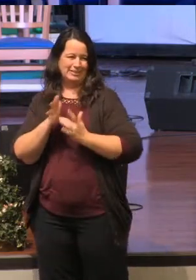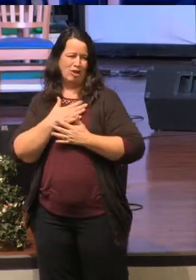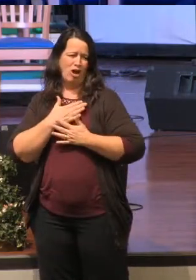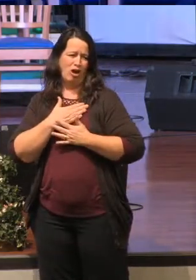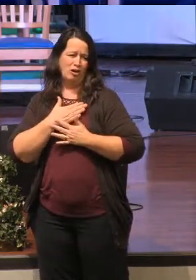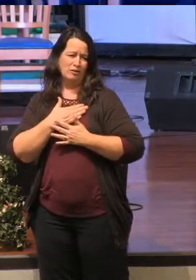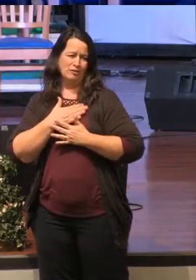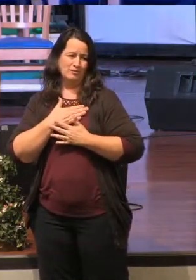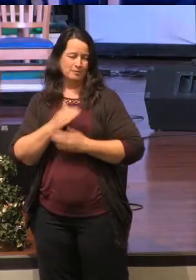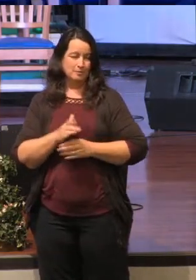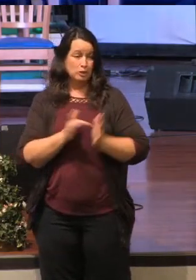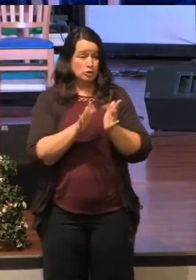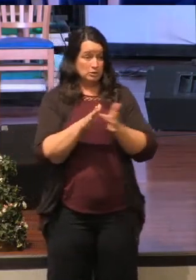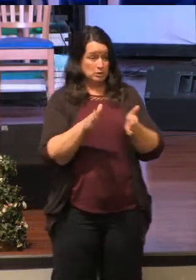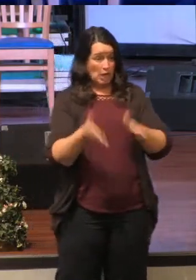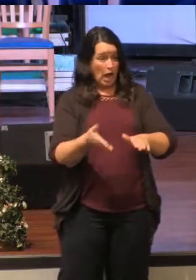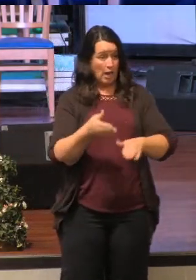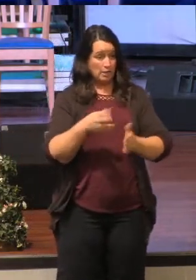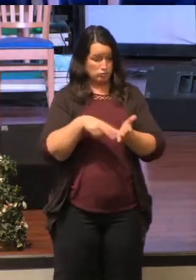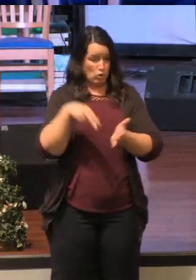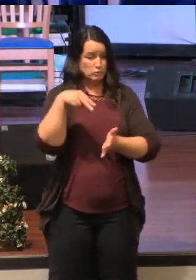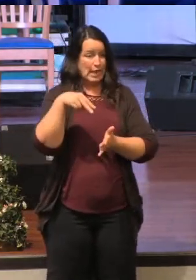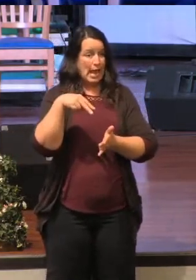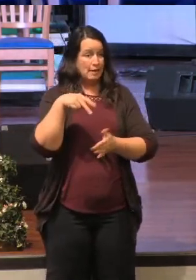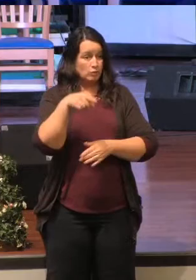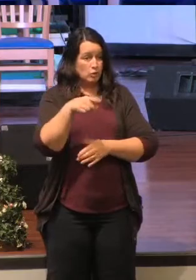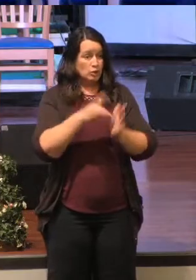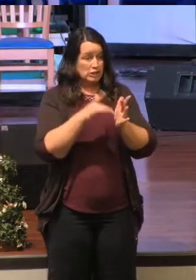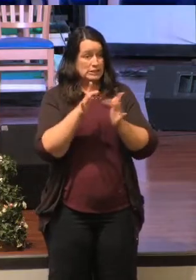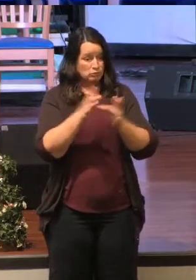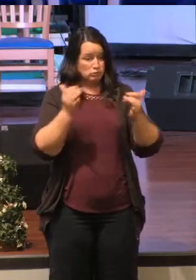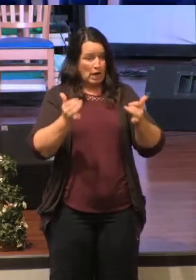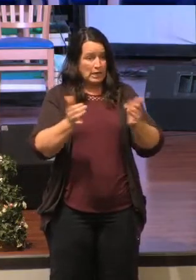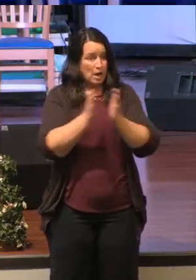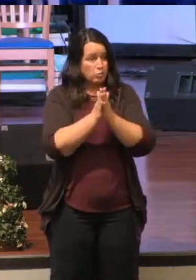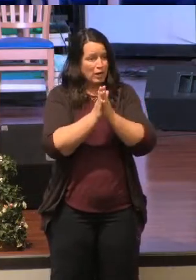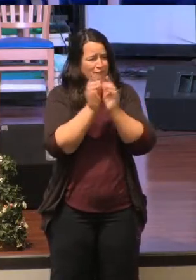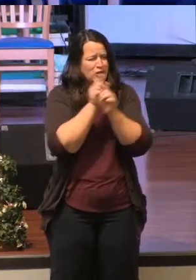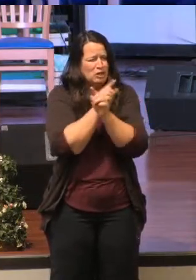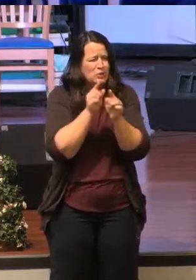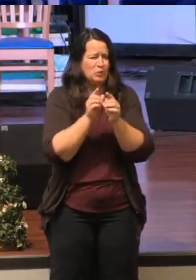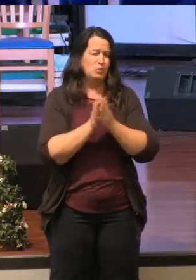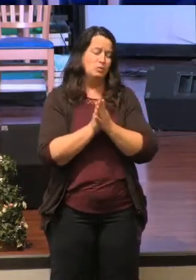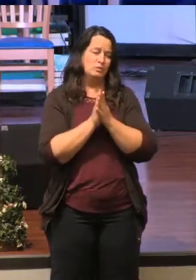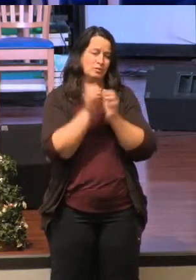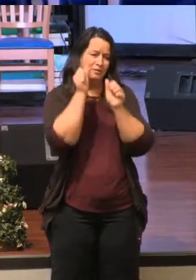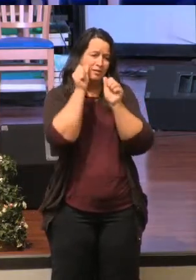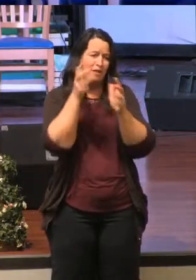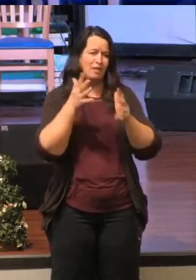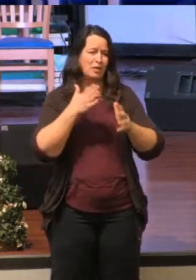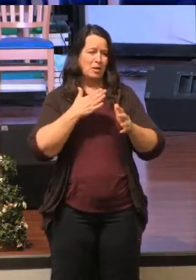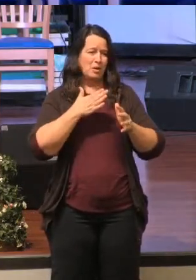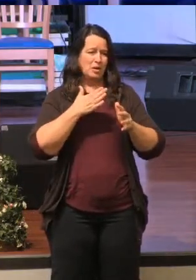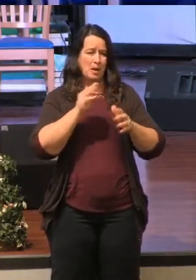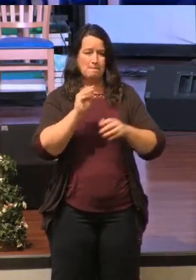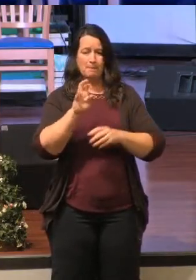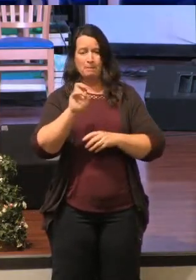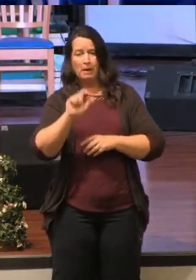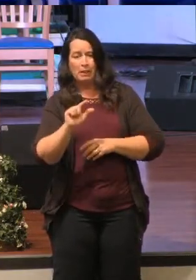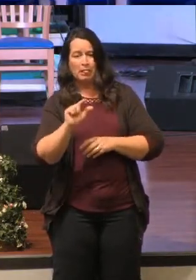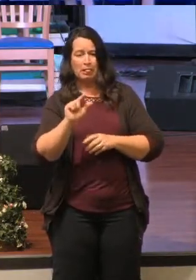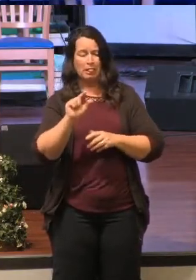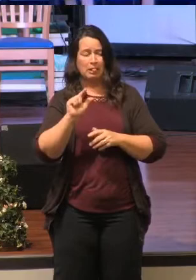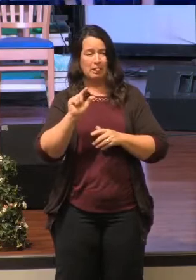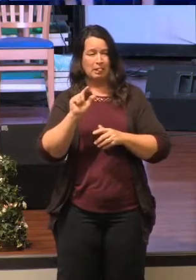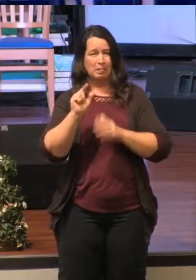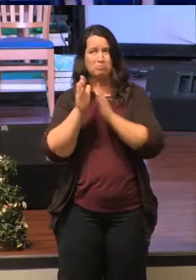Jesus died for you. Jesus rose again for you. Jesus is right now praying for you, Father. This is Michael coming through. He's on the